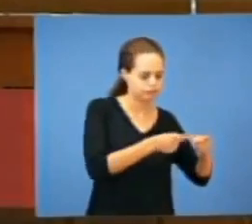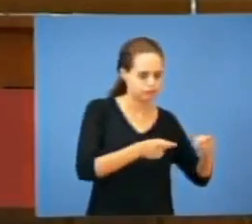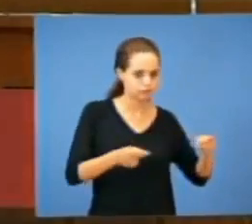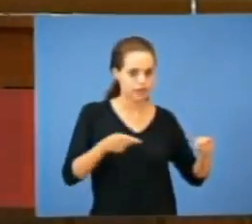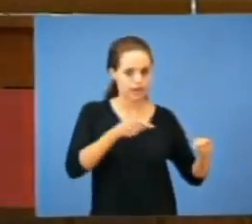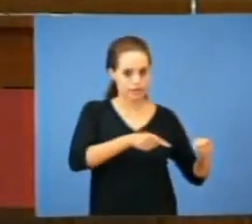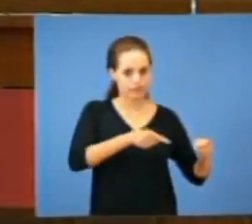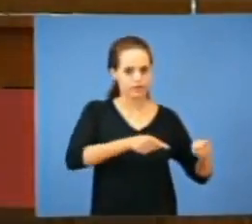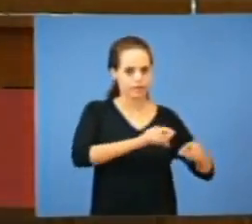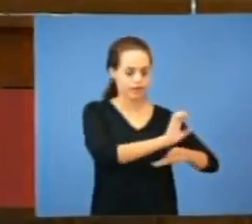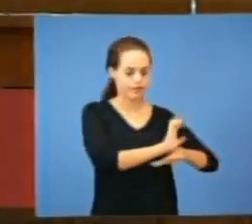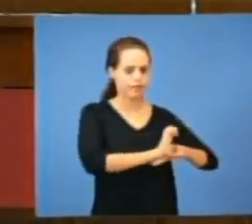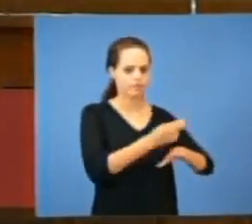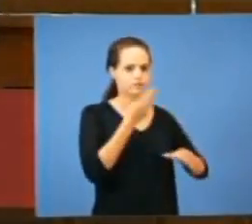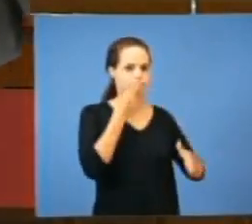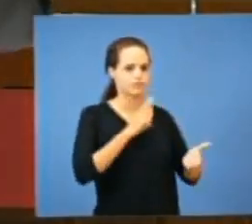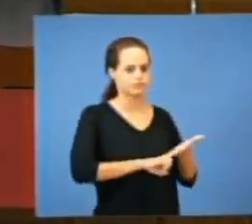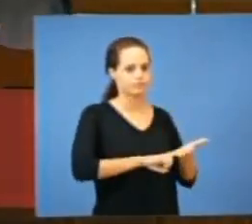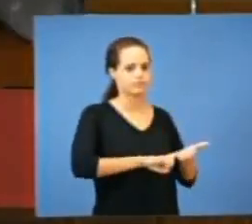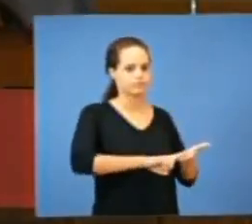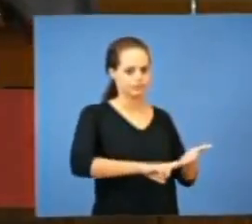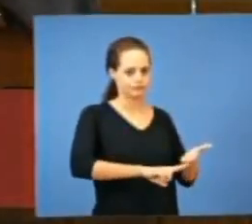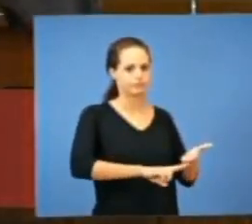of the church, which was